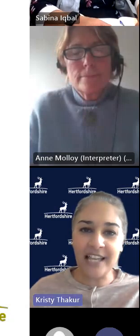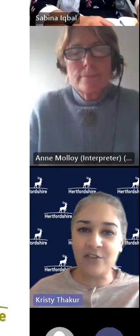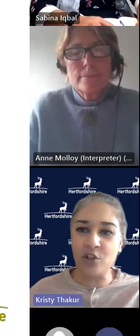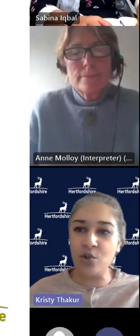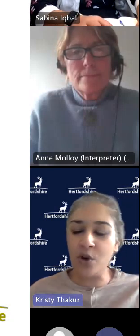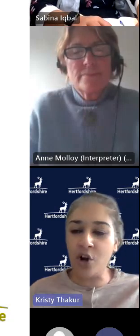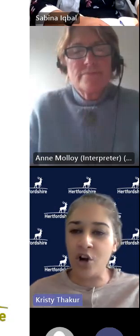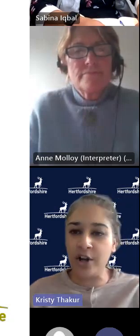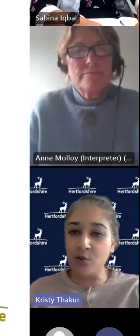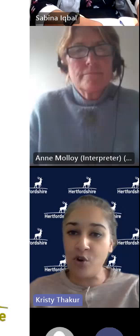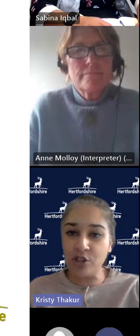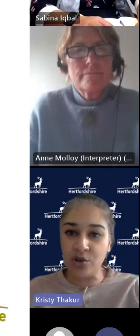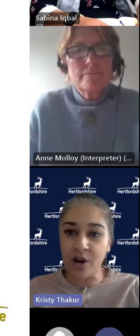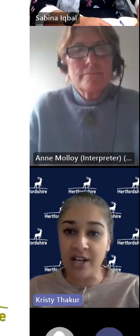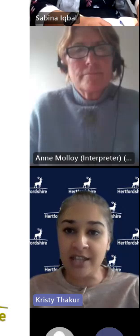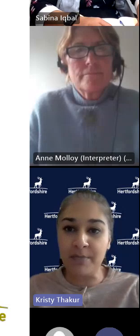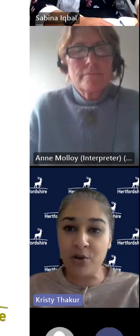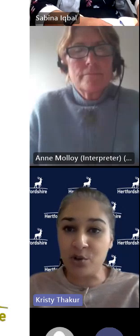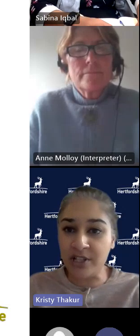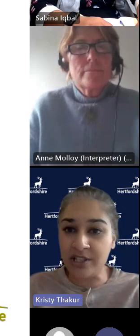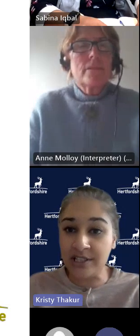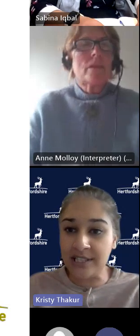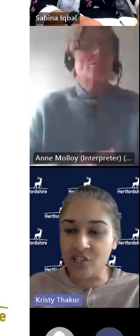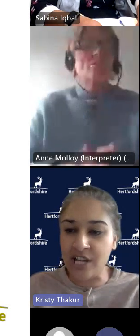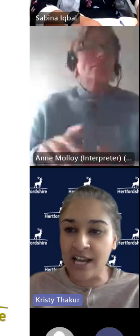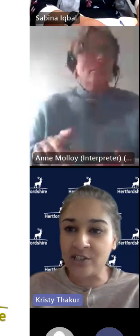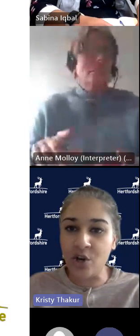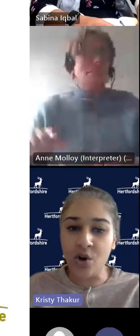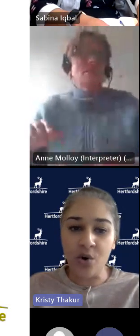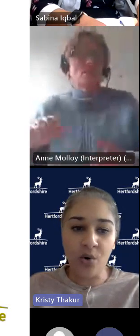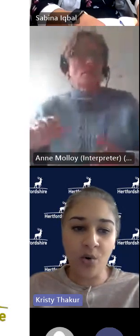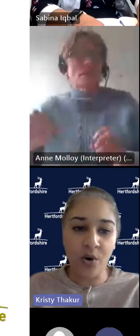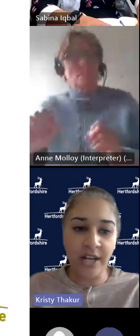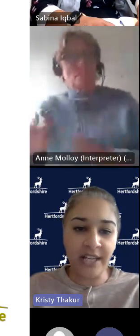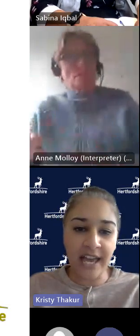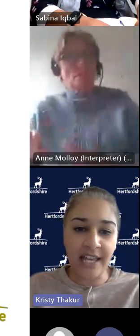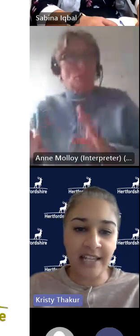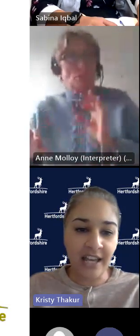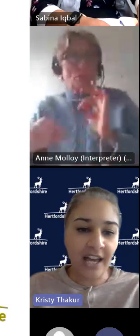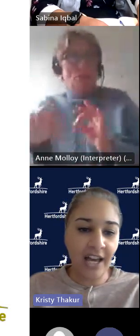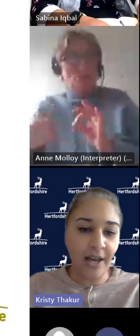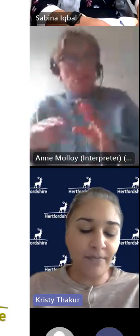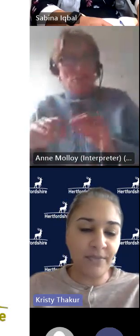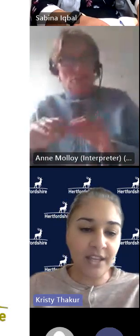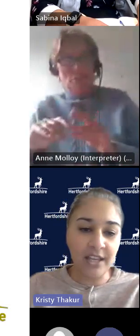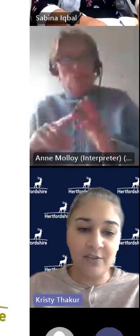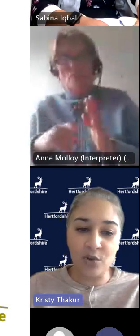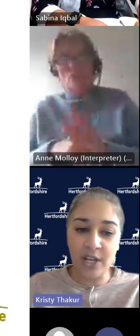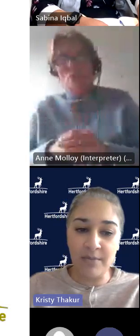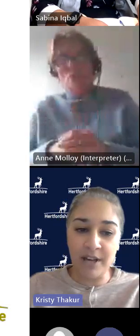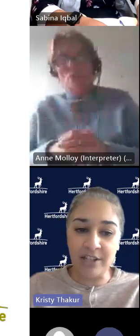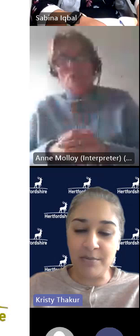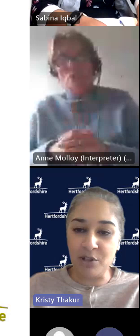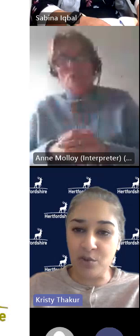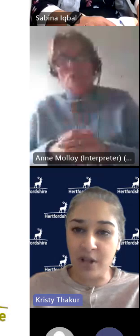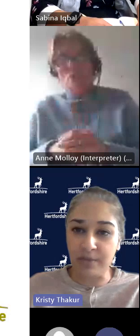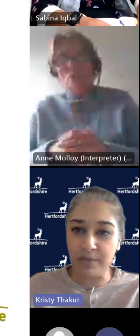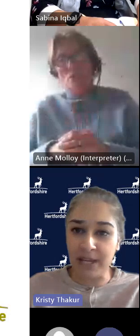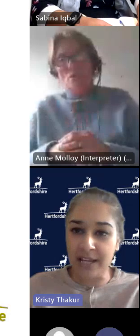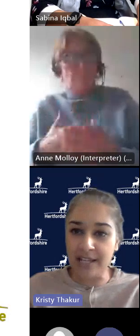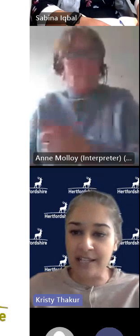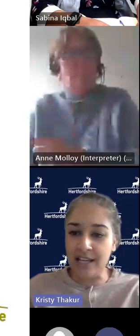Like I said, if you want to either post questions in the chat, or again, if you email the